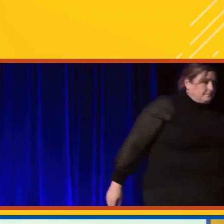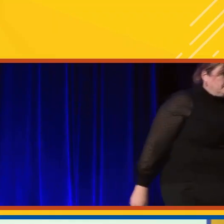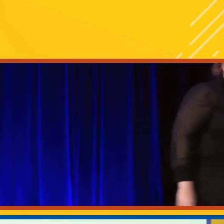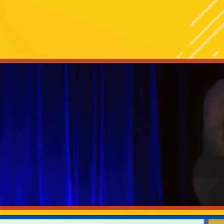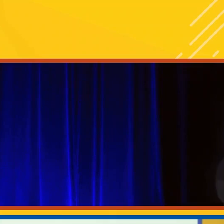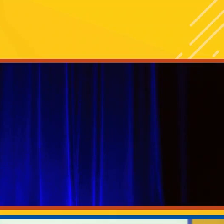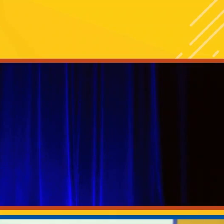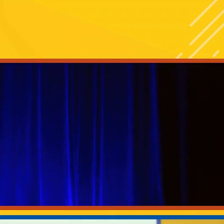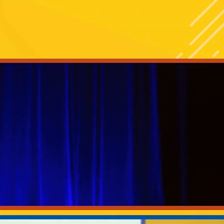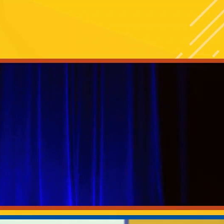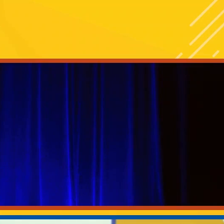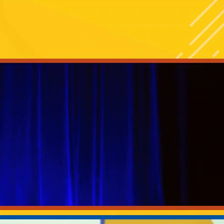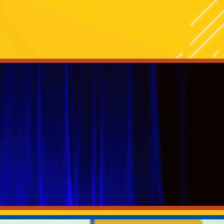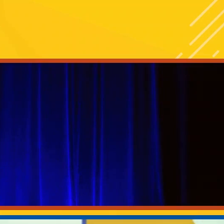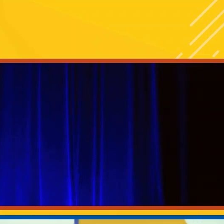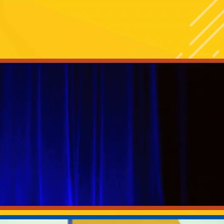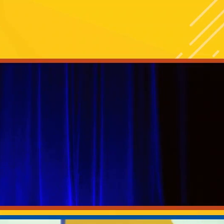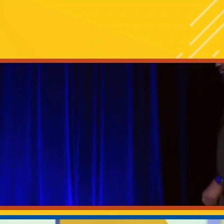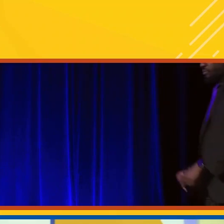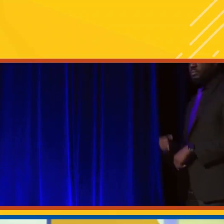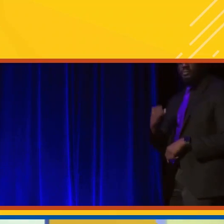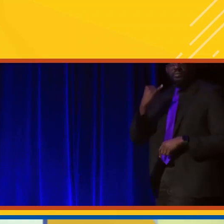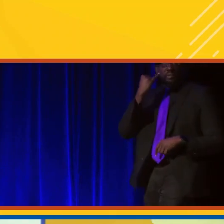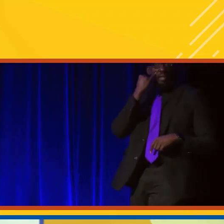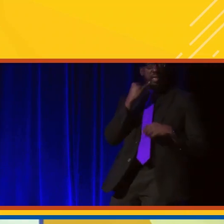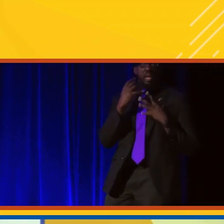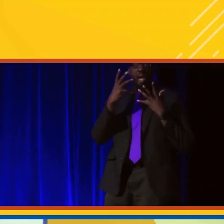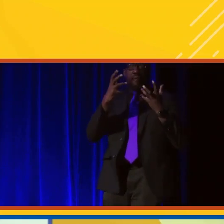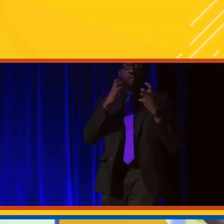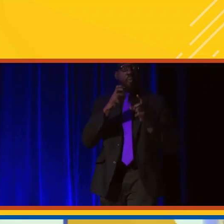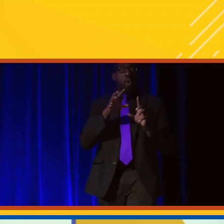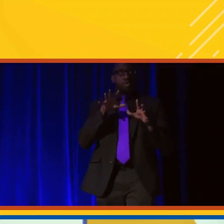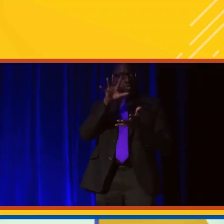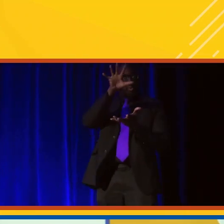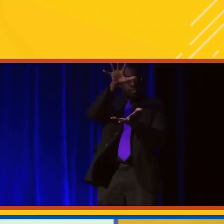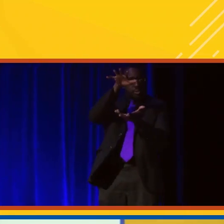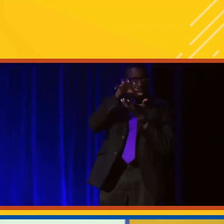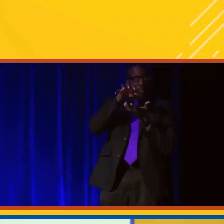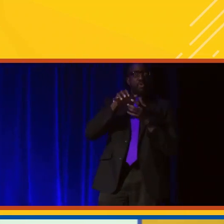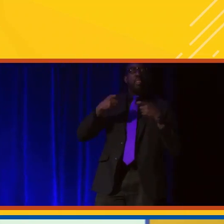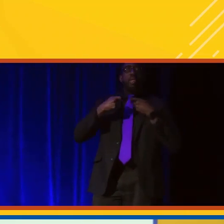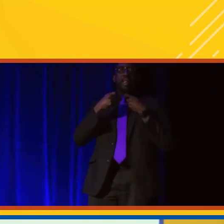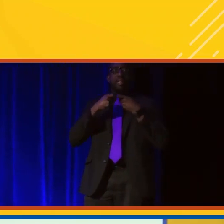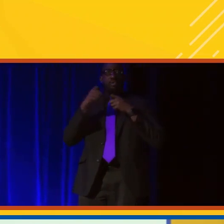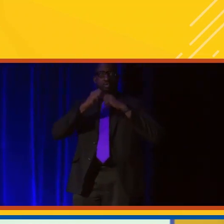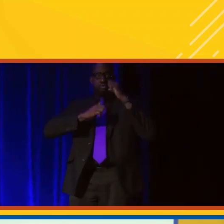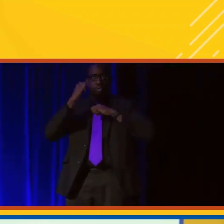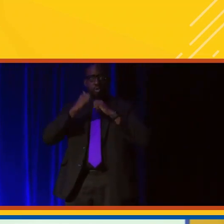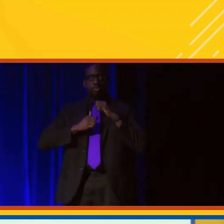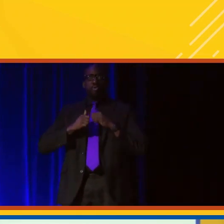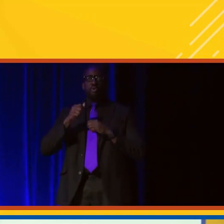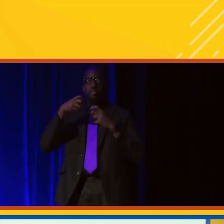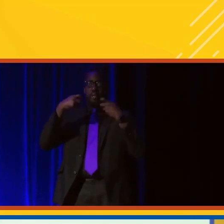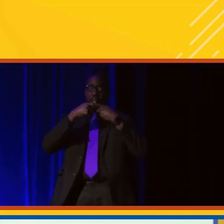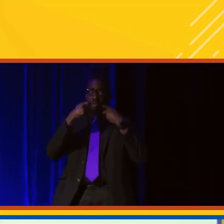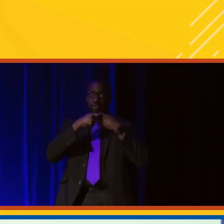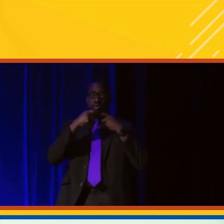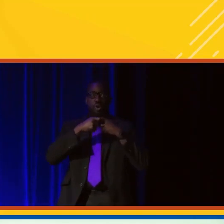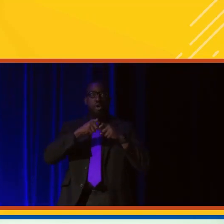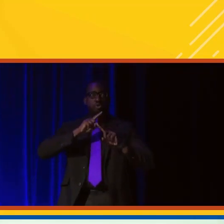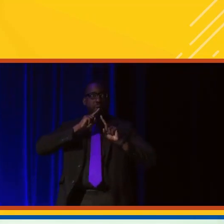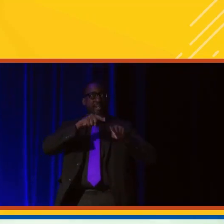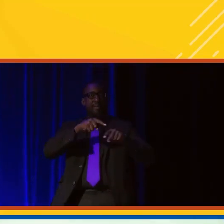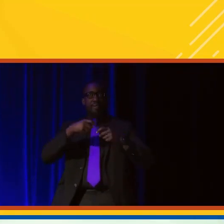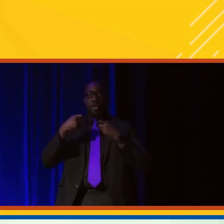box in the grand scheme of things. If I want to capture the electronic structure necessary to describe electronic conductivity or reactivity